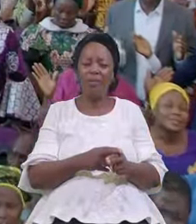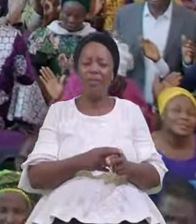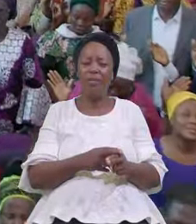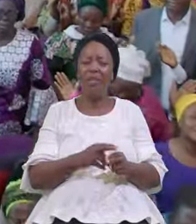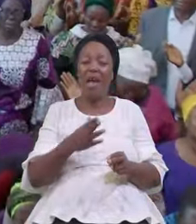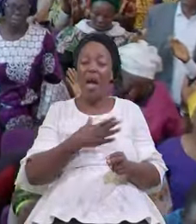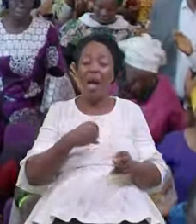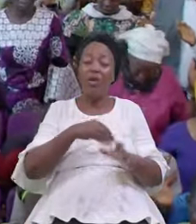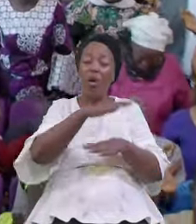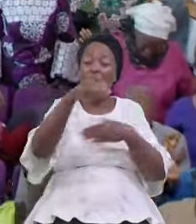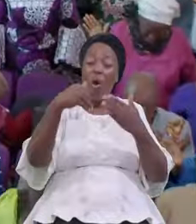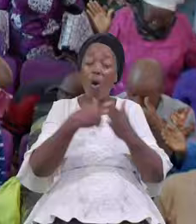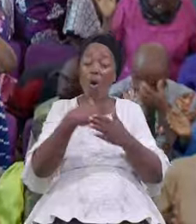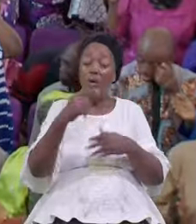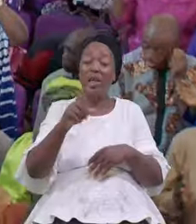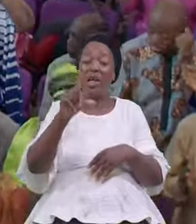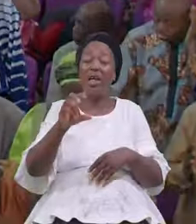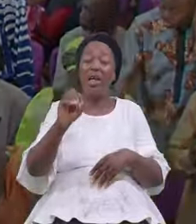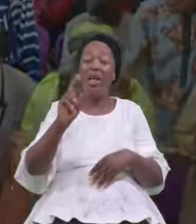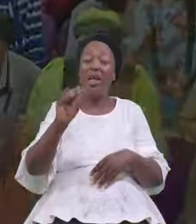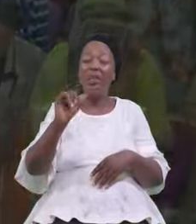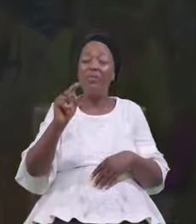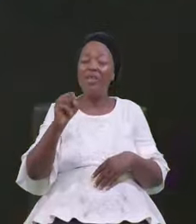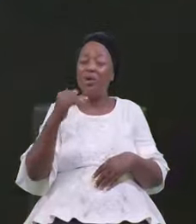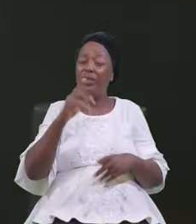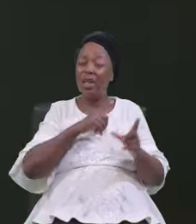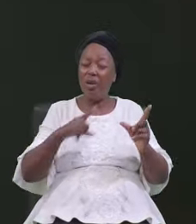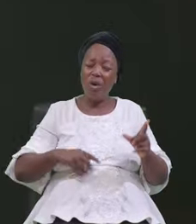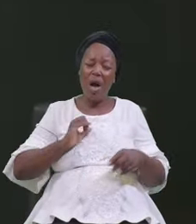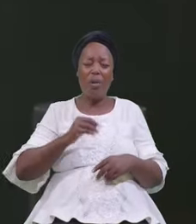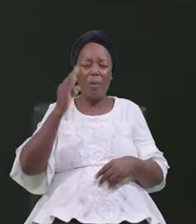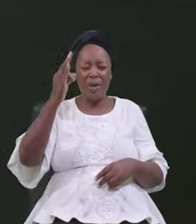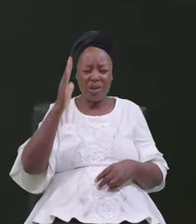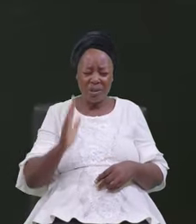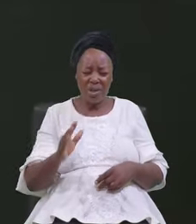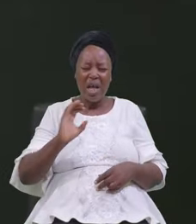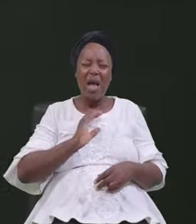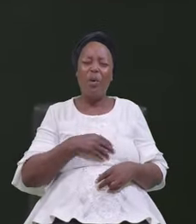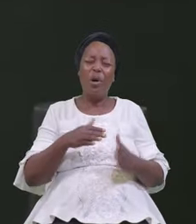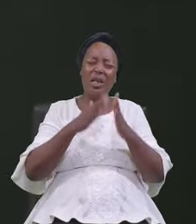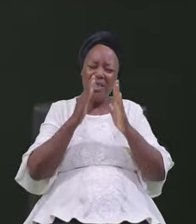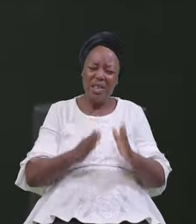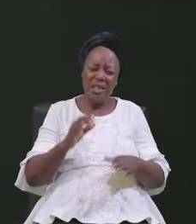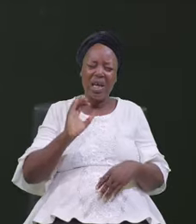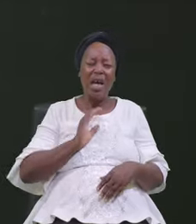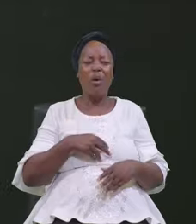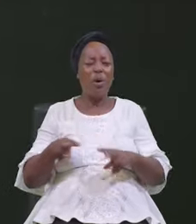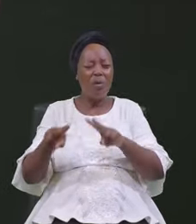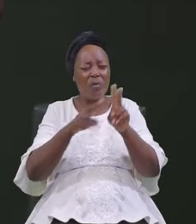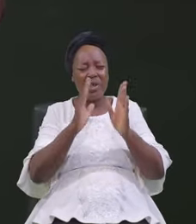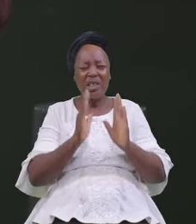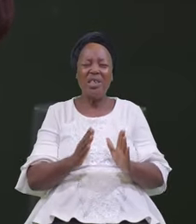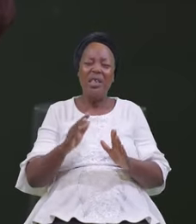And all the Levites of the Lord, our pastors, our overseers, region